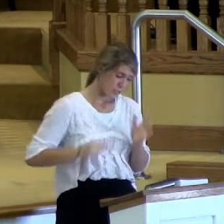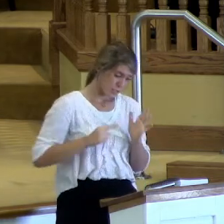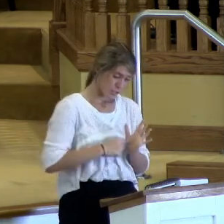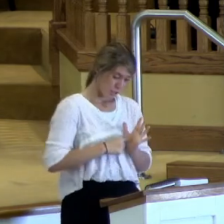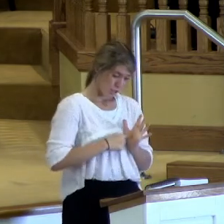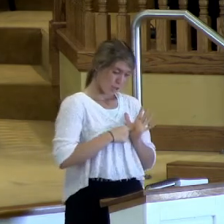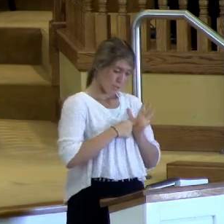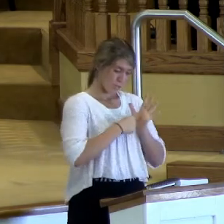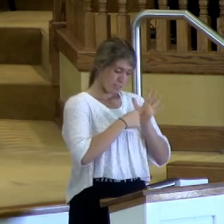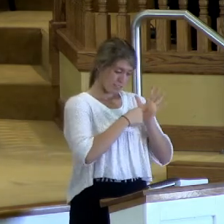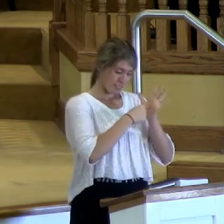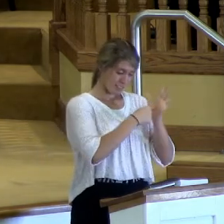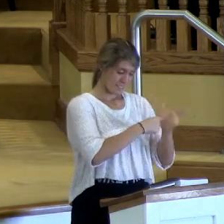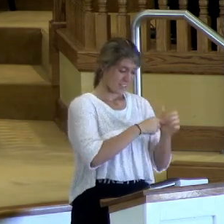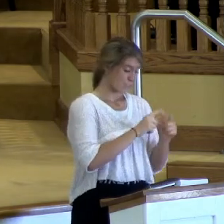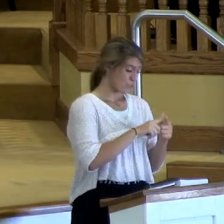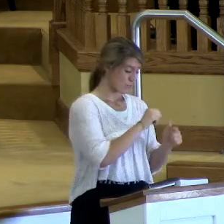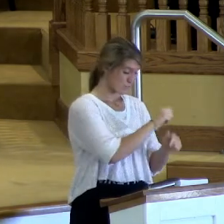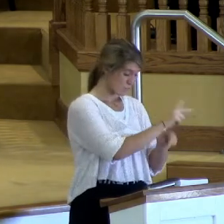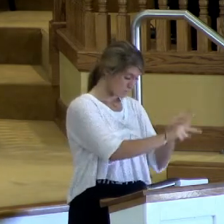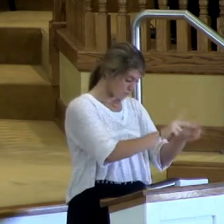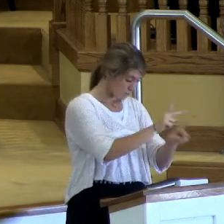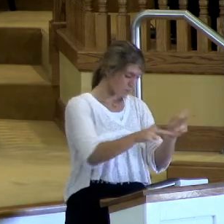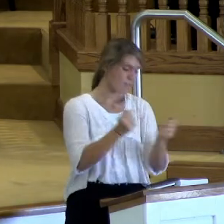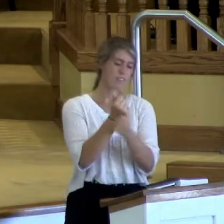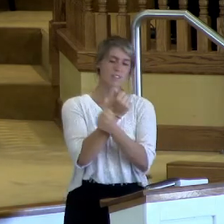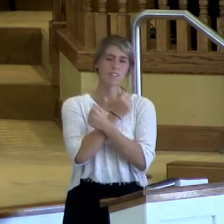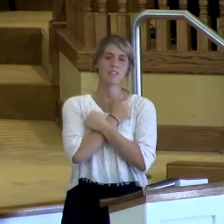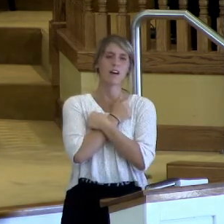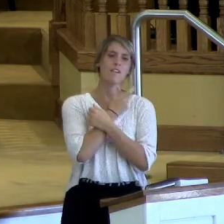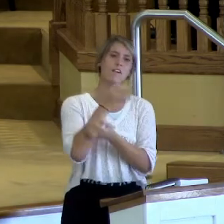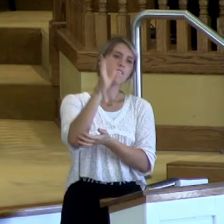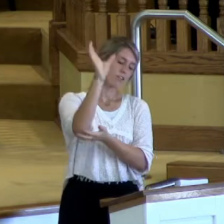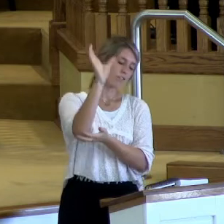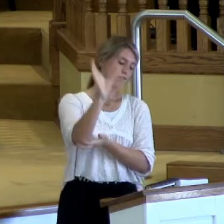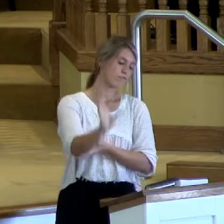Lord, showing the love of the